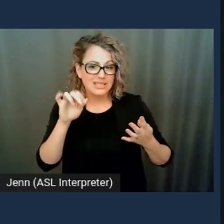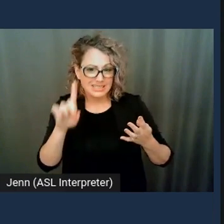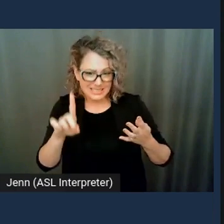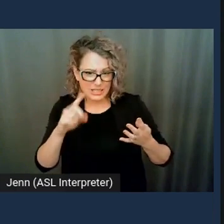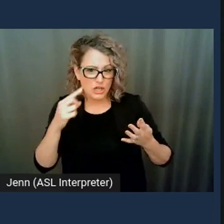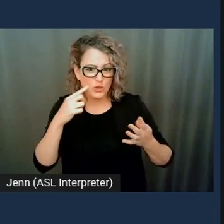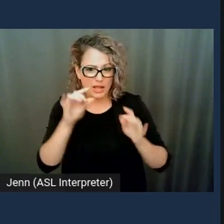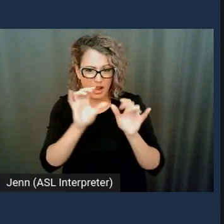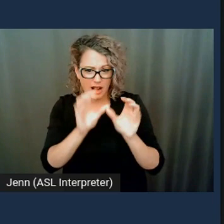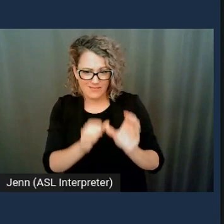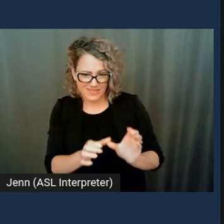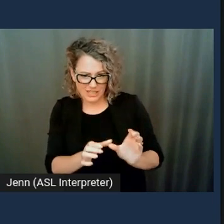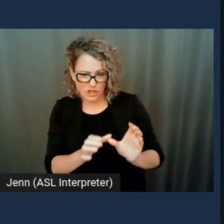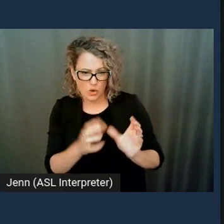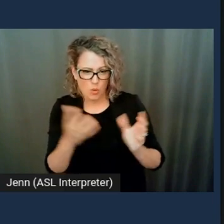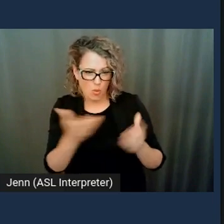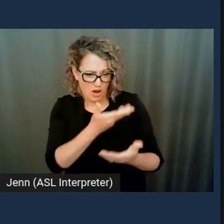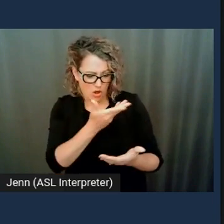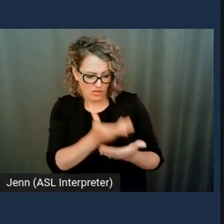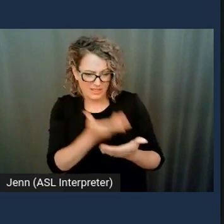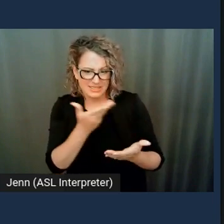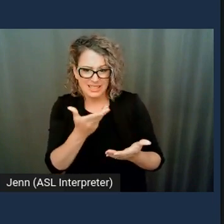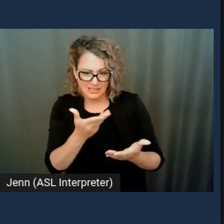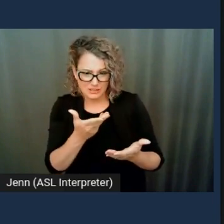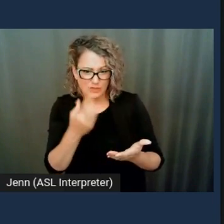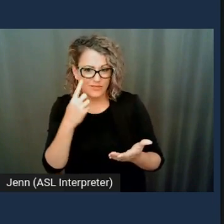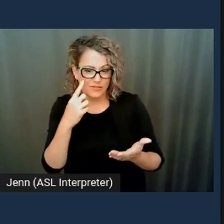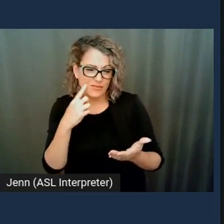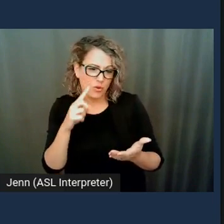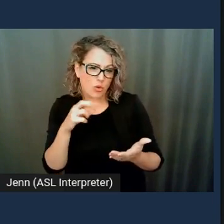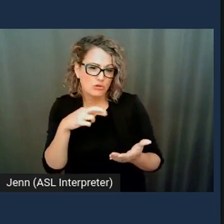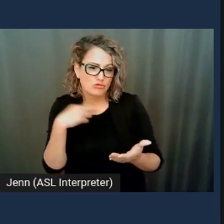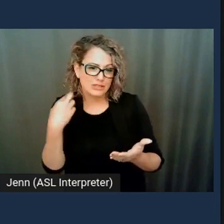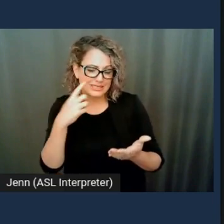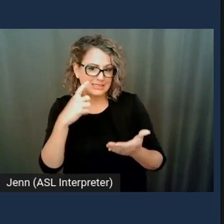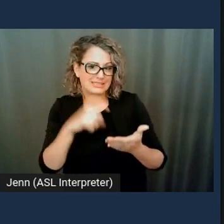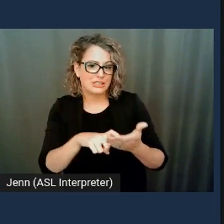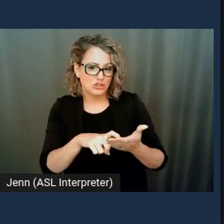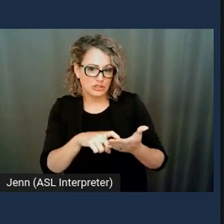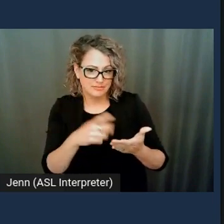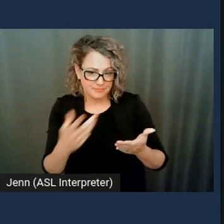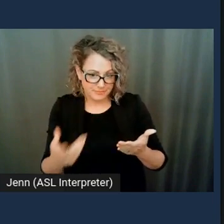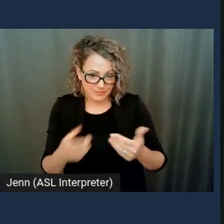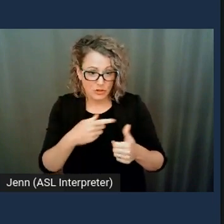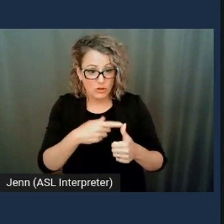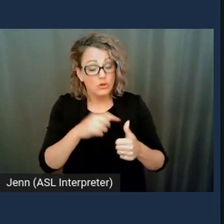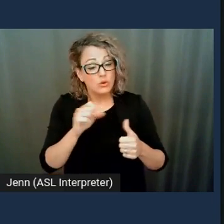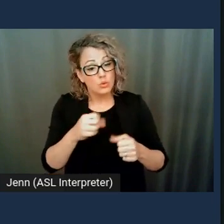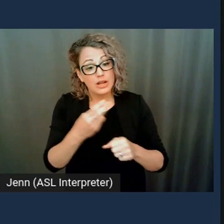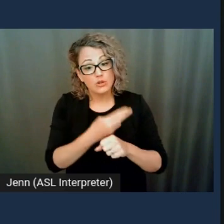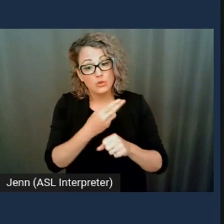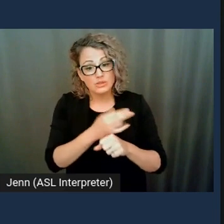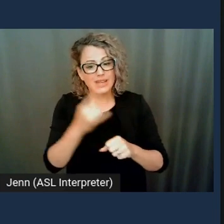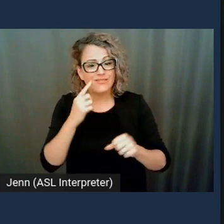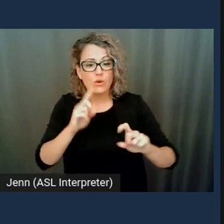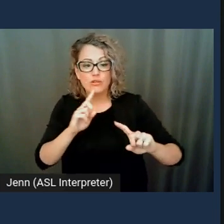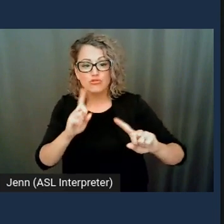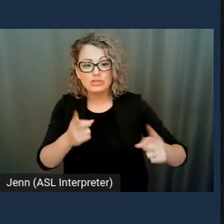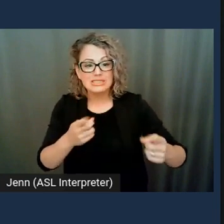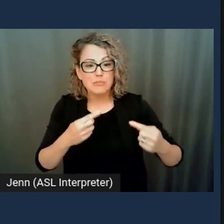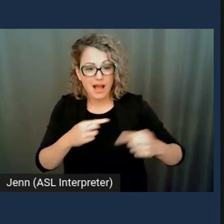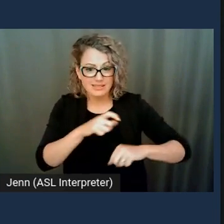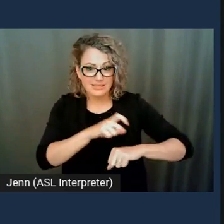for authentication and fraud risk detection here. You can also use this to configure the response time for